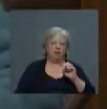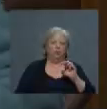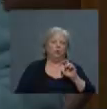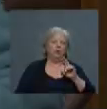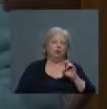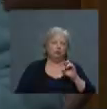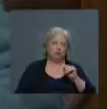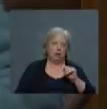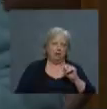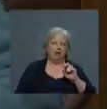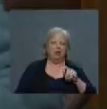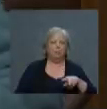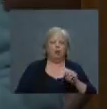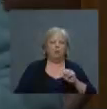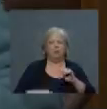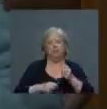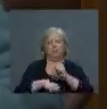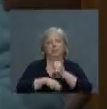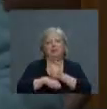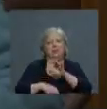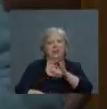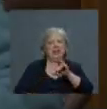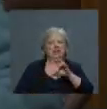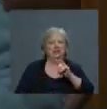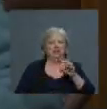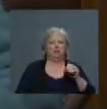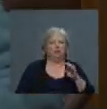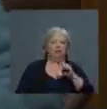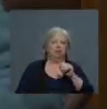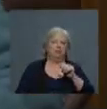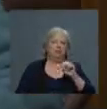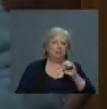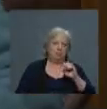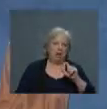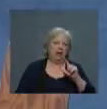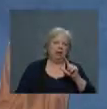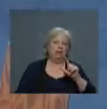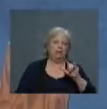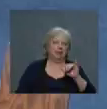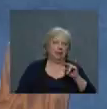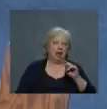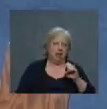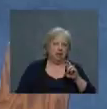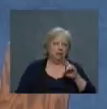PDR, located at 9700 Baseline Road. Third and final reading. Okay.